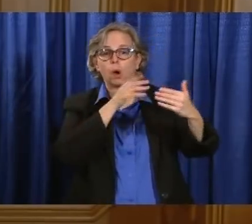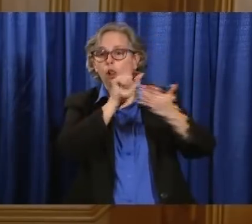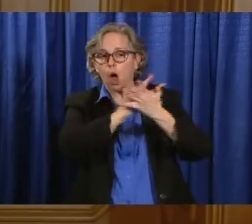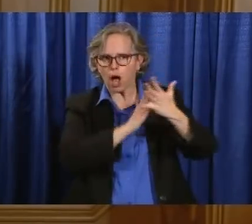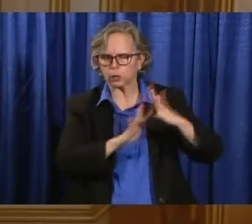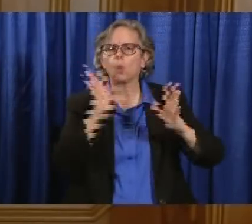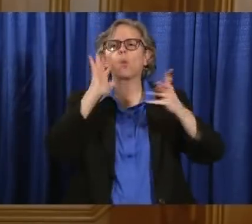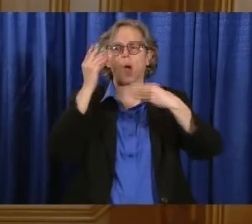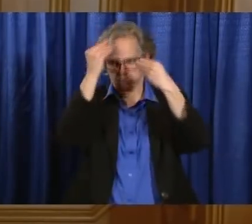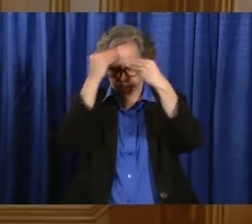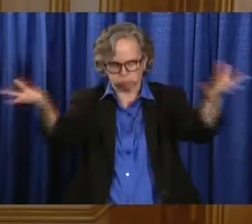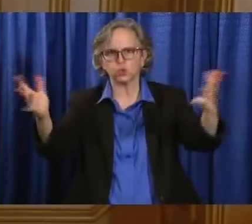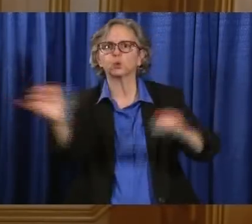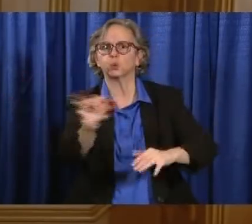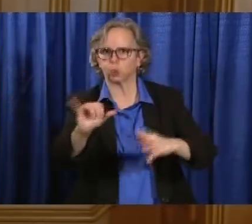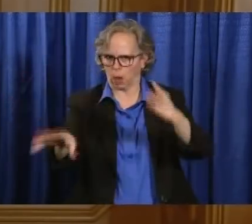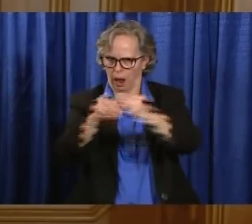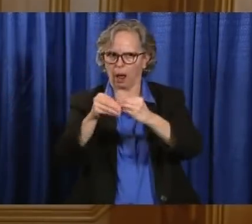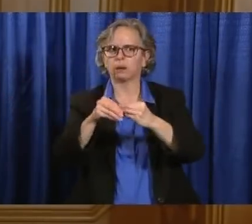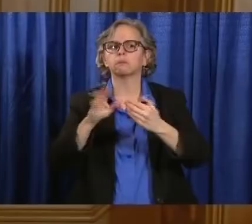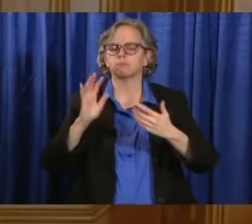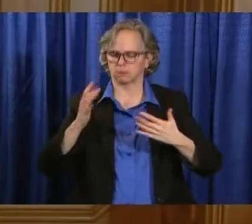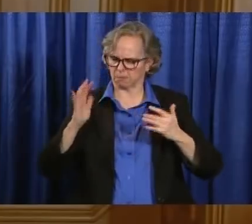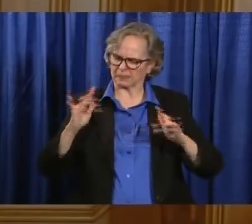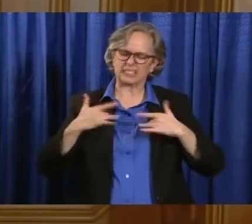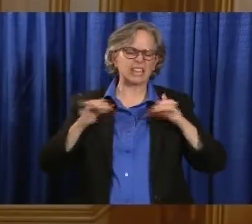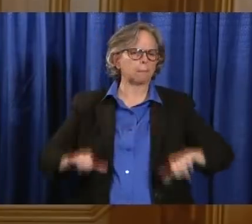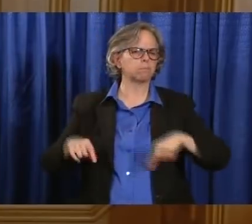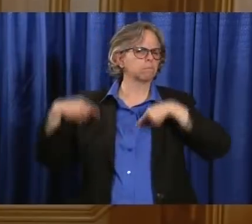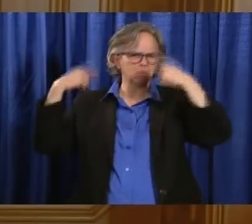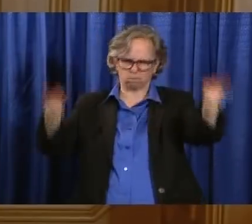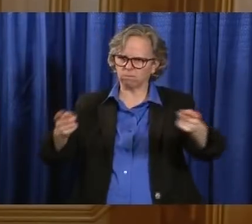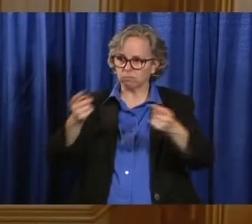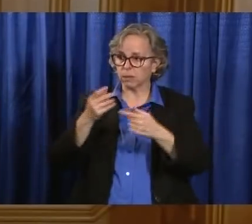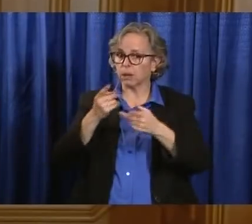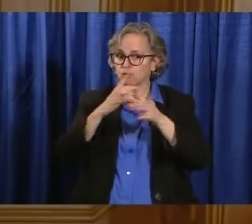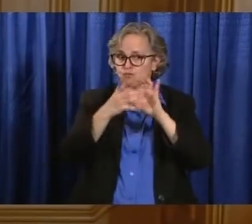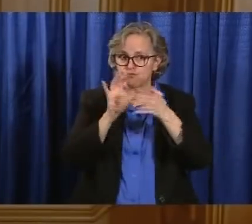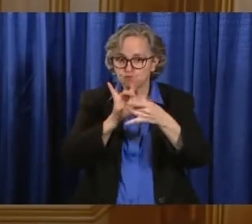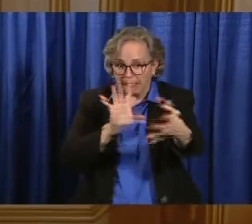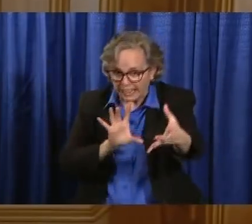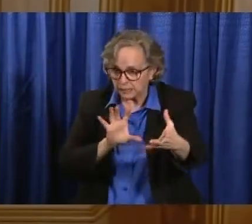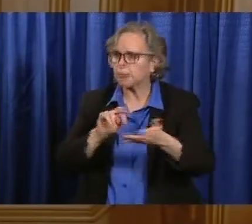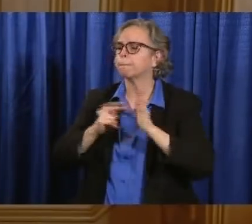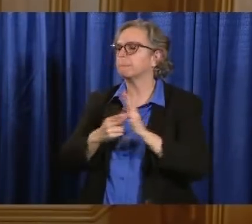to those hearings that the judges will conduct in the next few days.